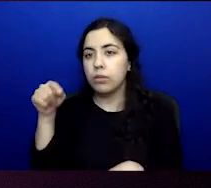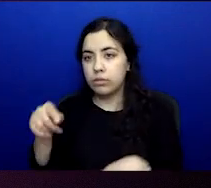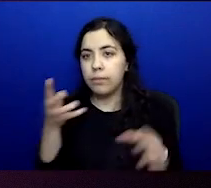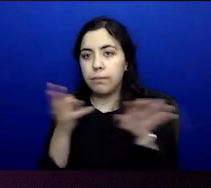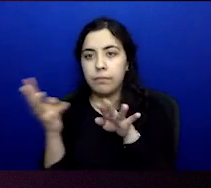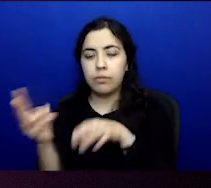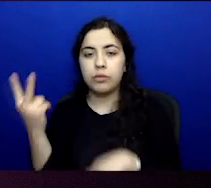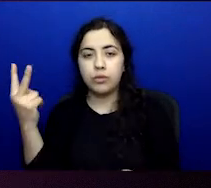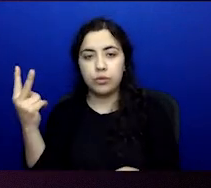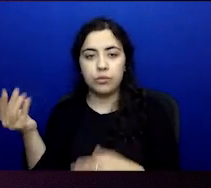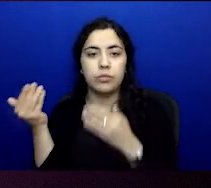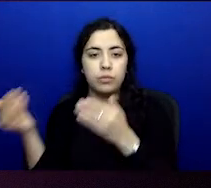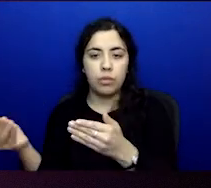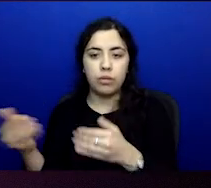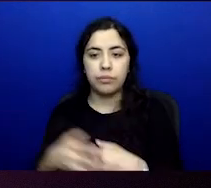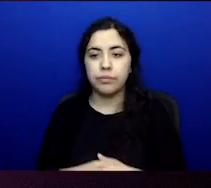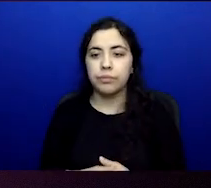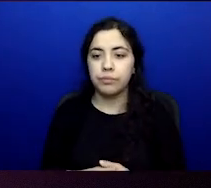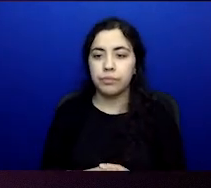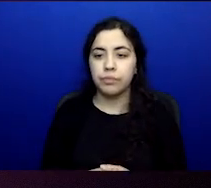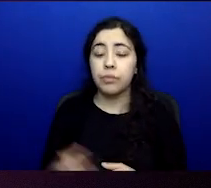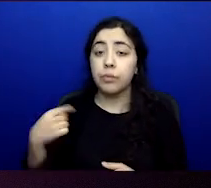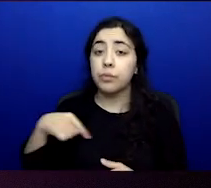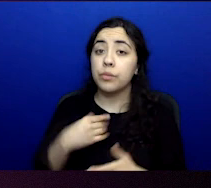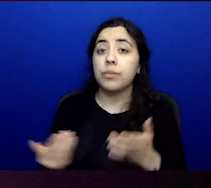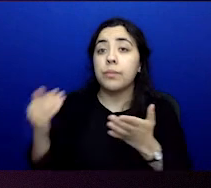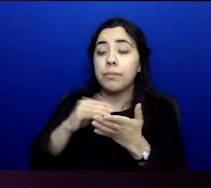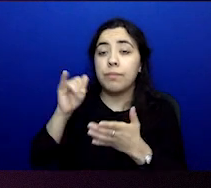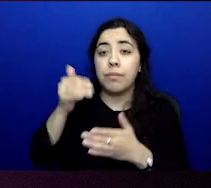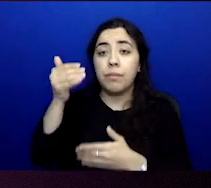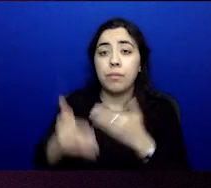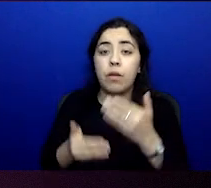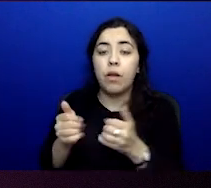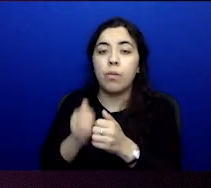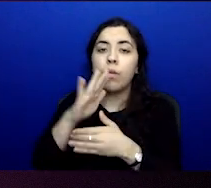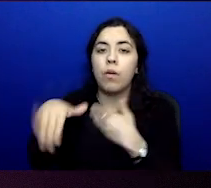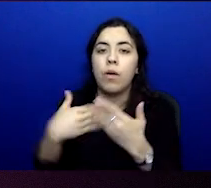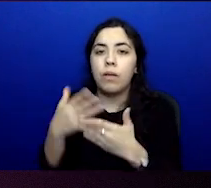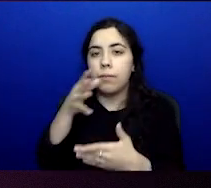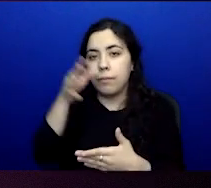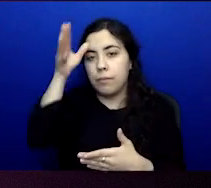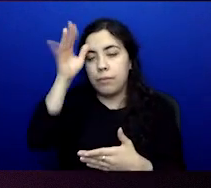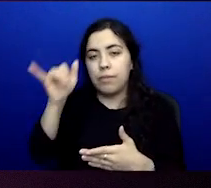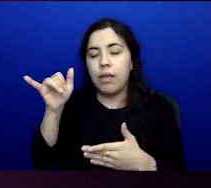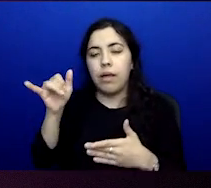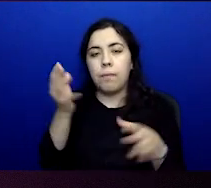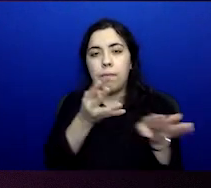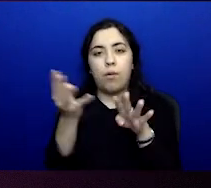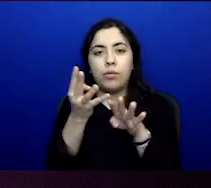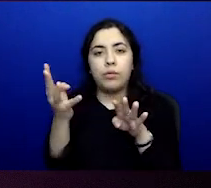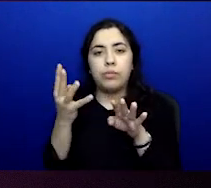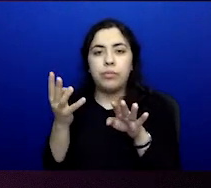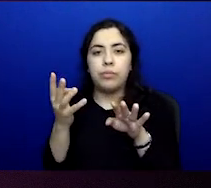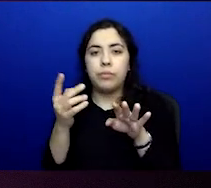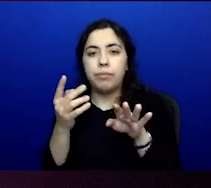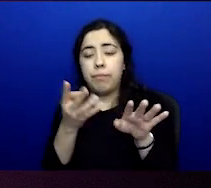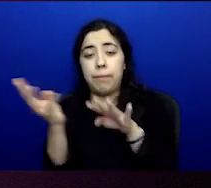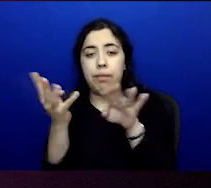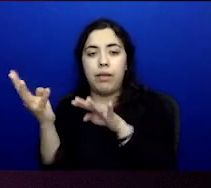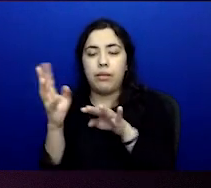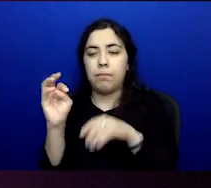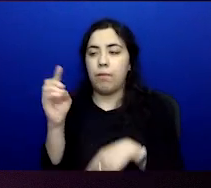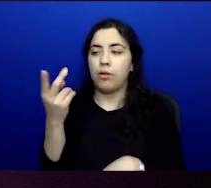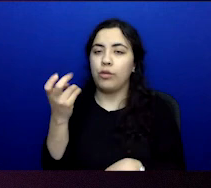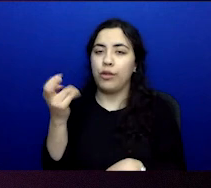So we will further repeat this process with all the parents of this module pipeline until we have finally